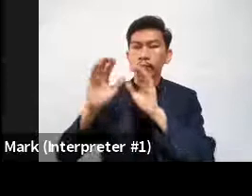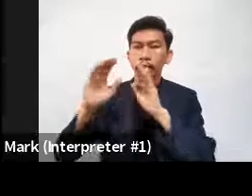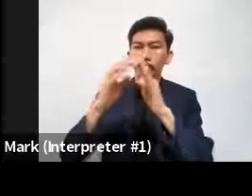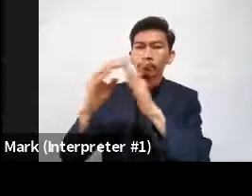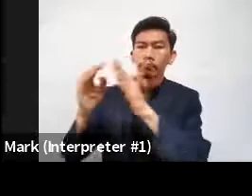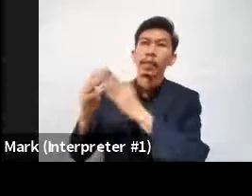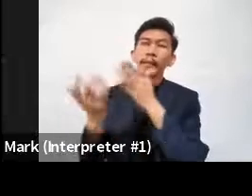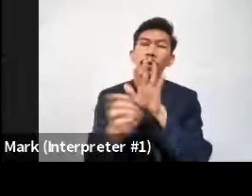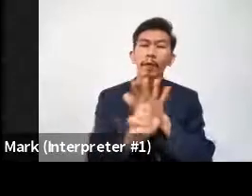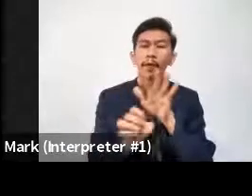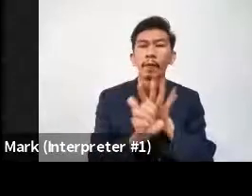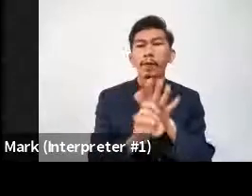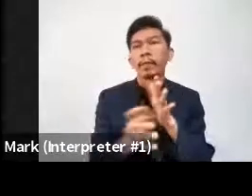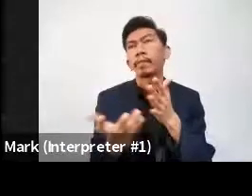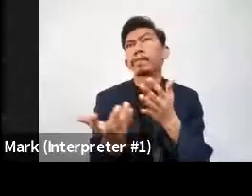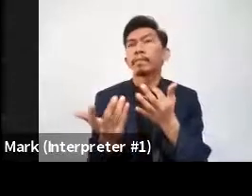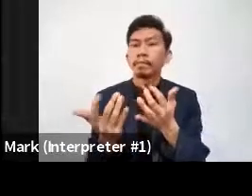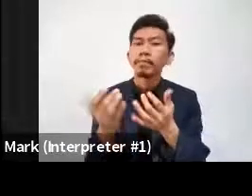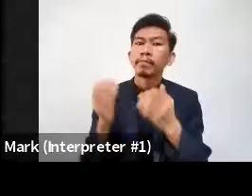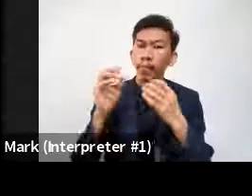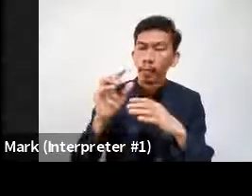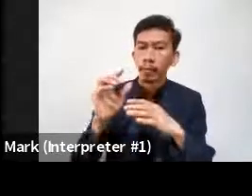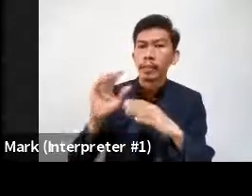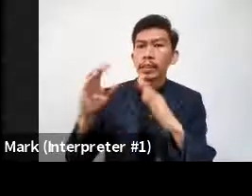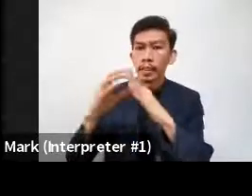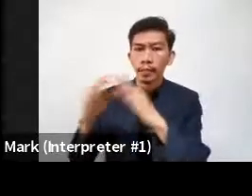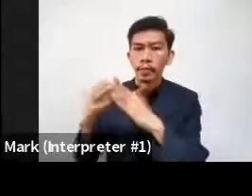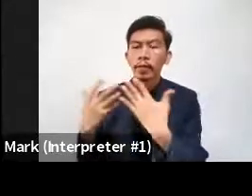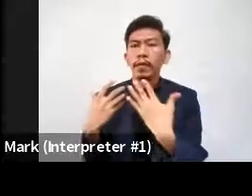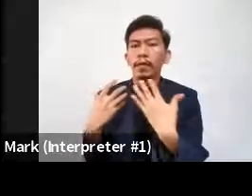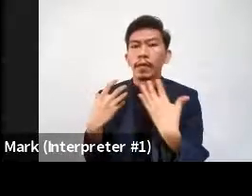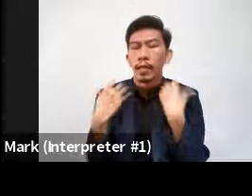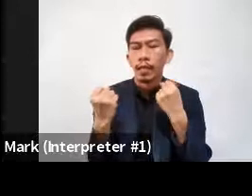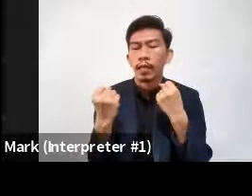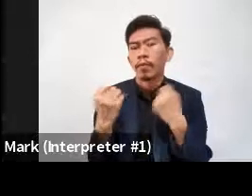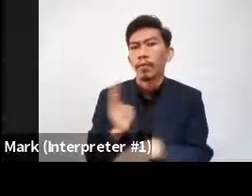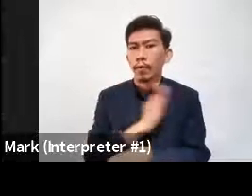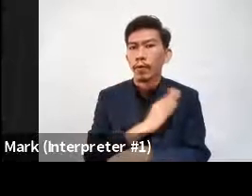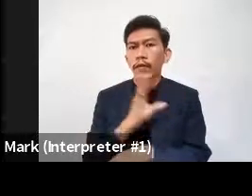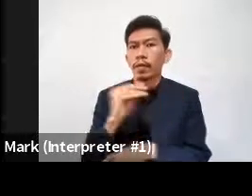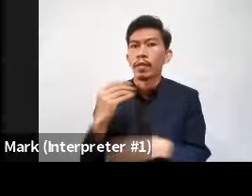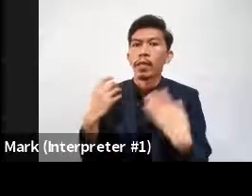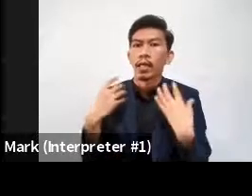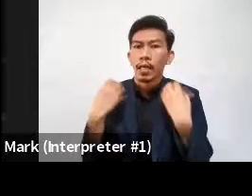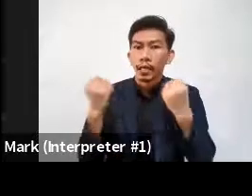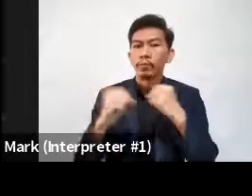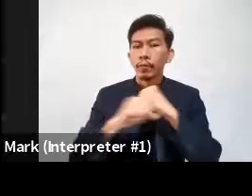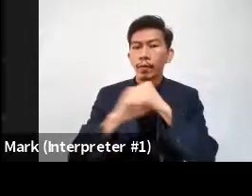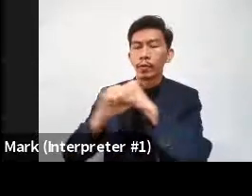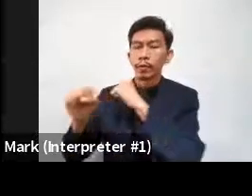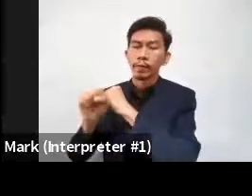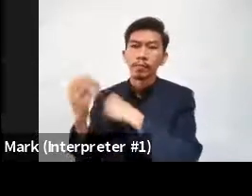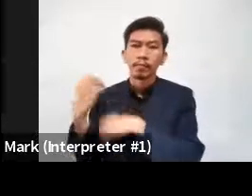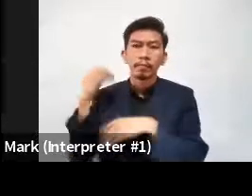it their local health board or their health promotion officers.